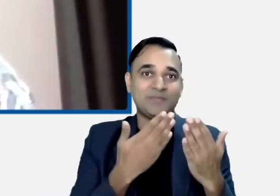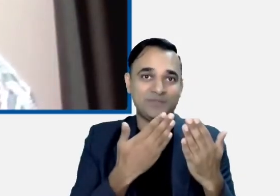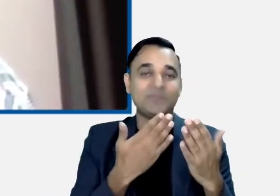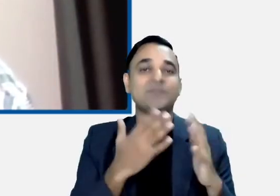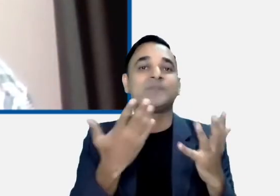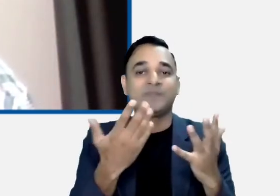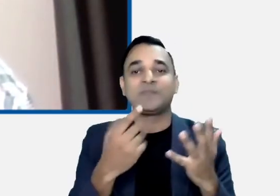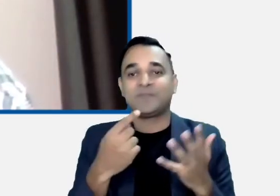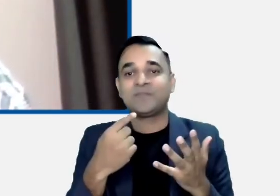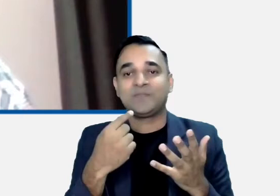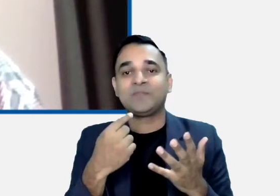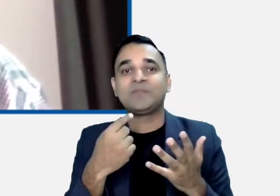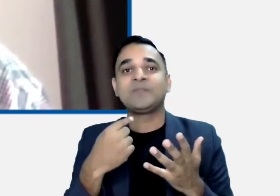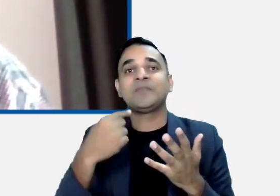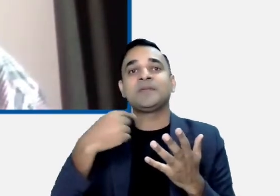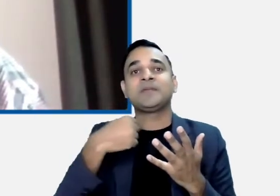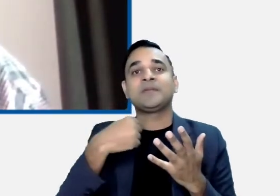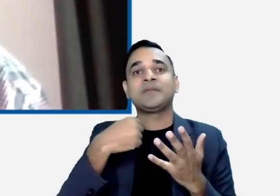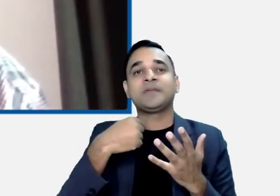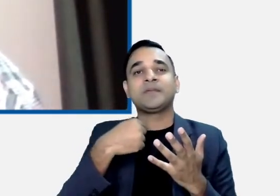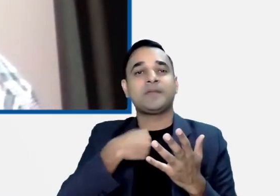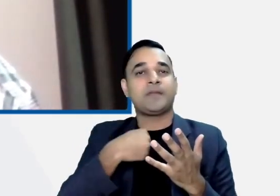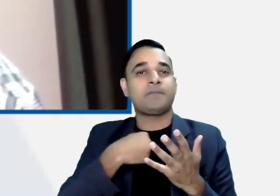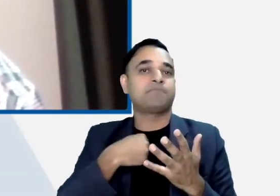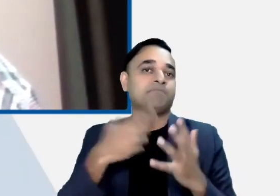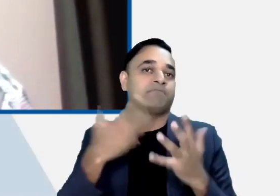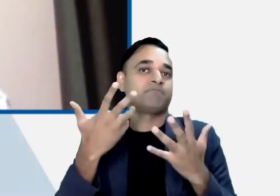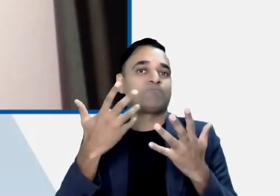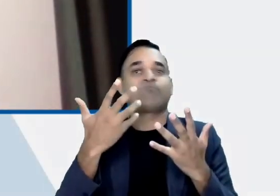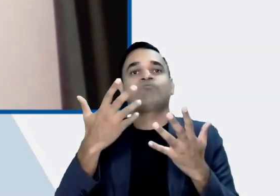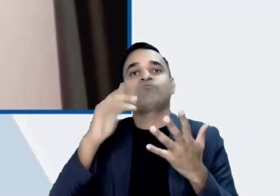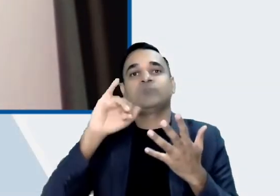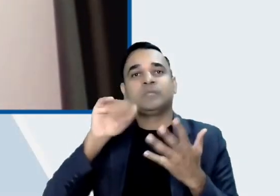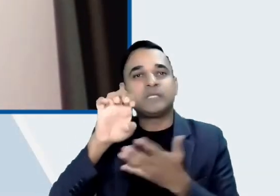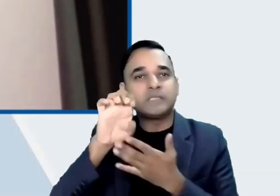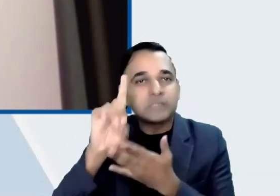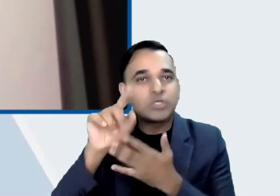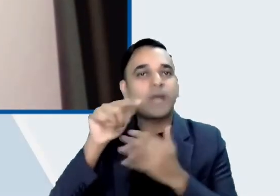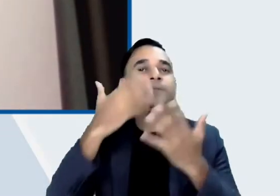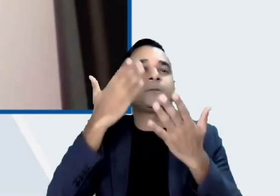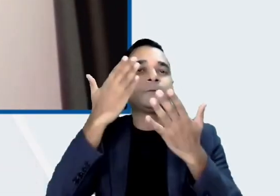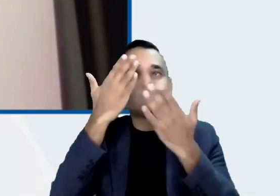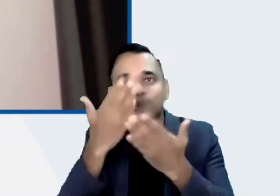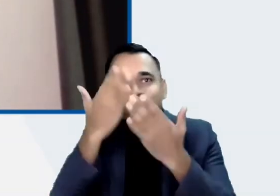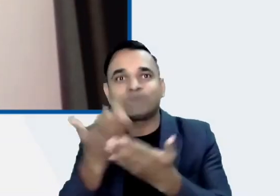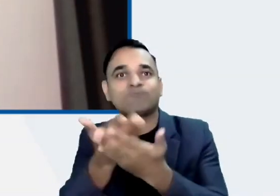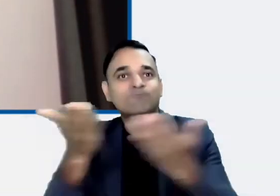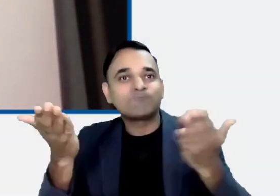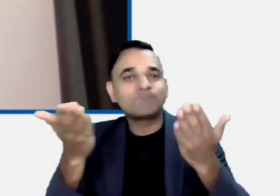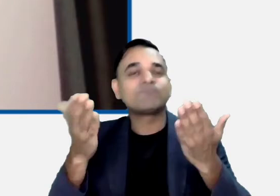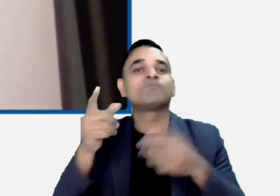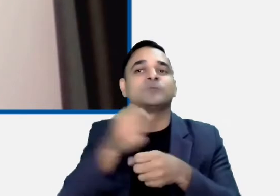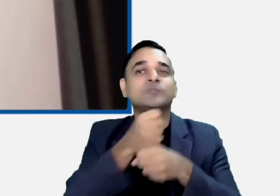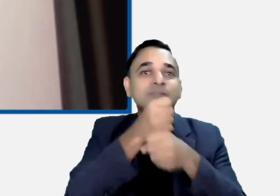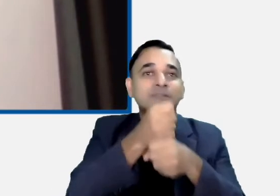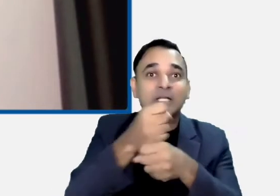delegates, ladies and gentlemen, all protocols observed. This draft declaration